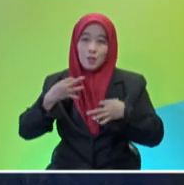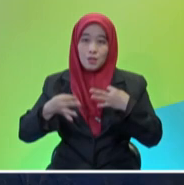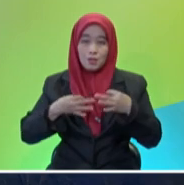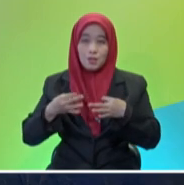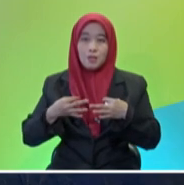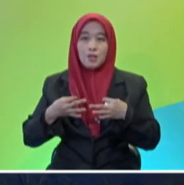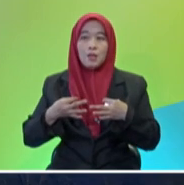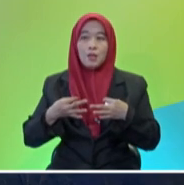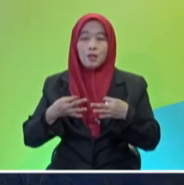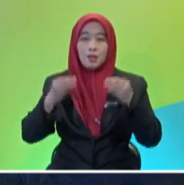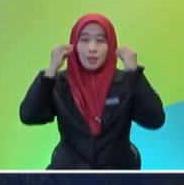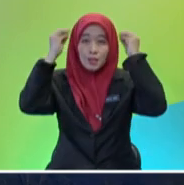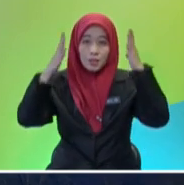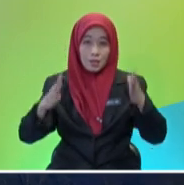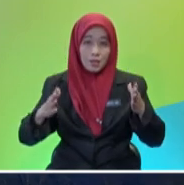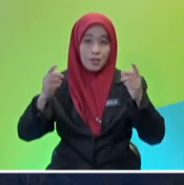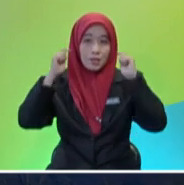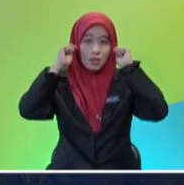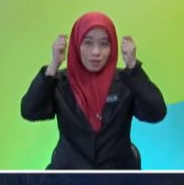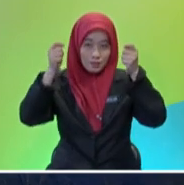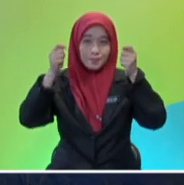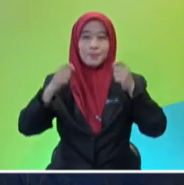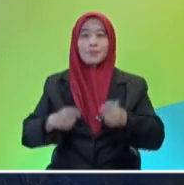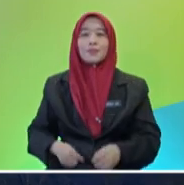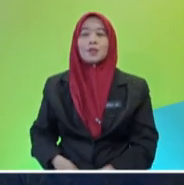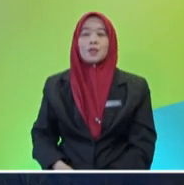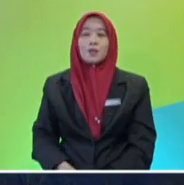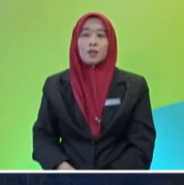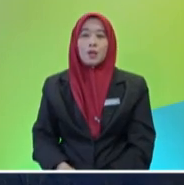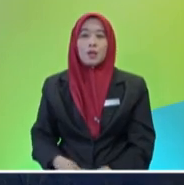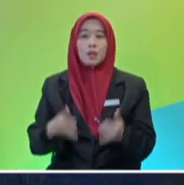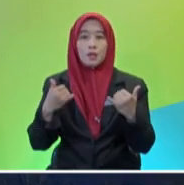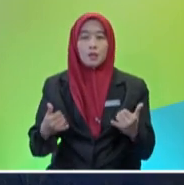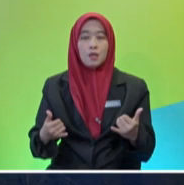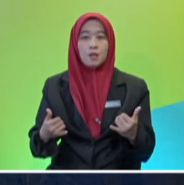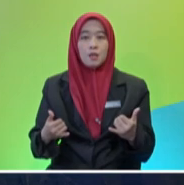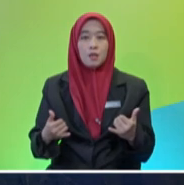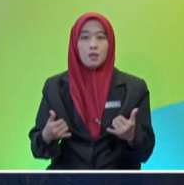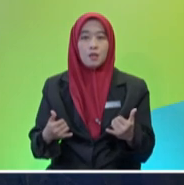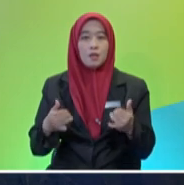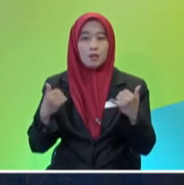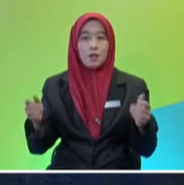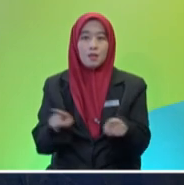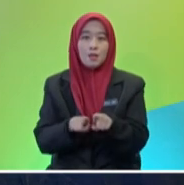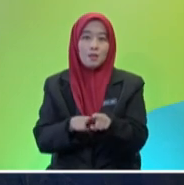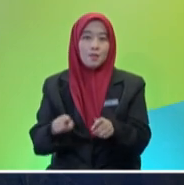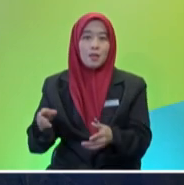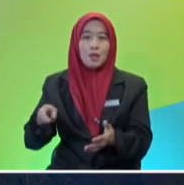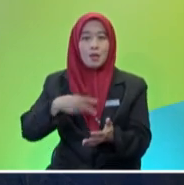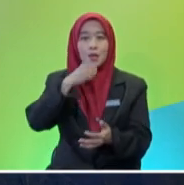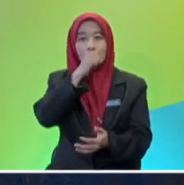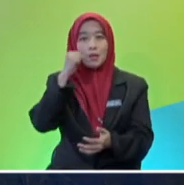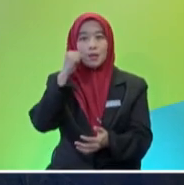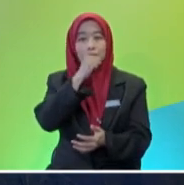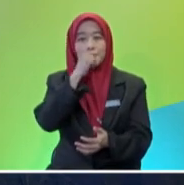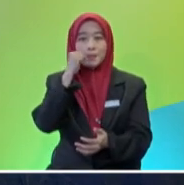language interpreter, teacher Zaharatul. Okay, all right, teacher, now that you've mentioned it, we're going to sing a song before we finish this show. Thank